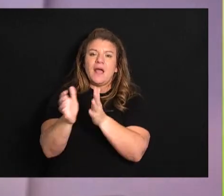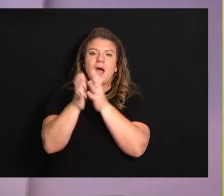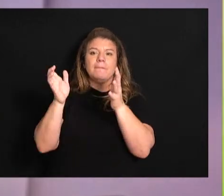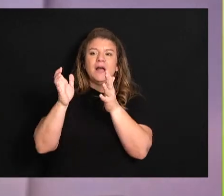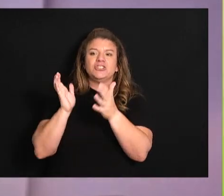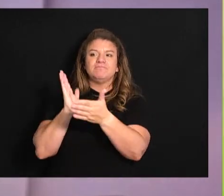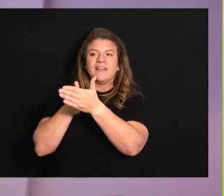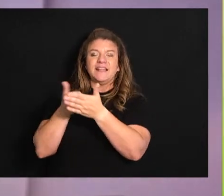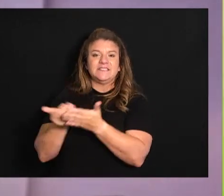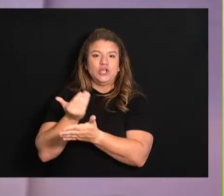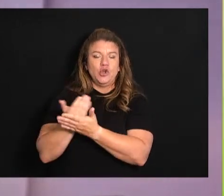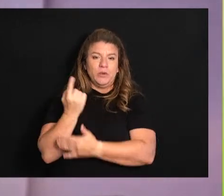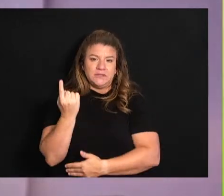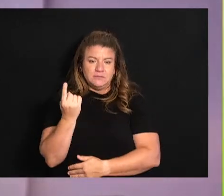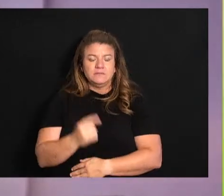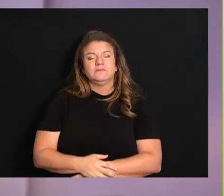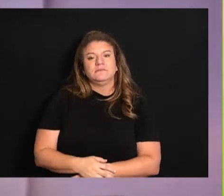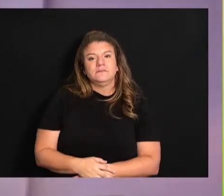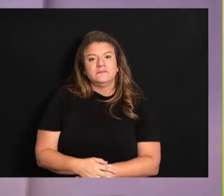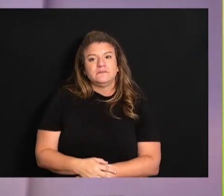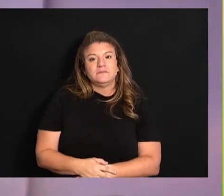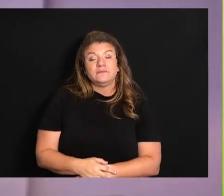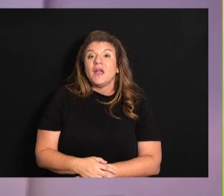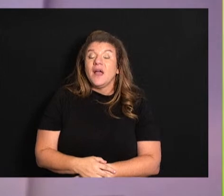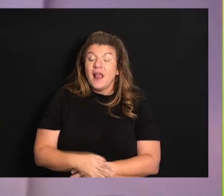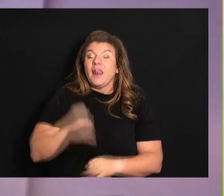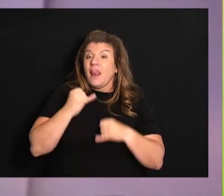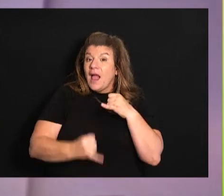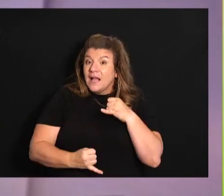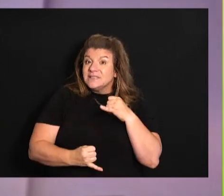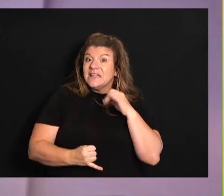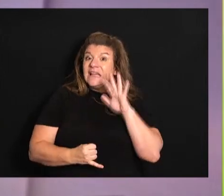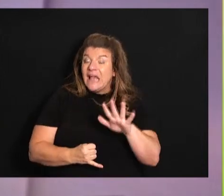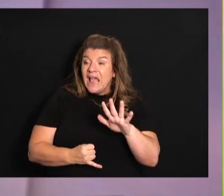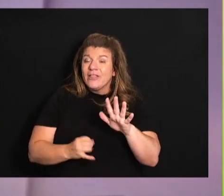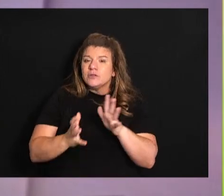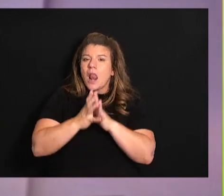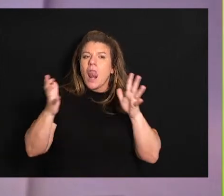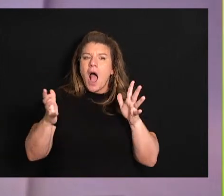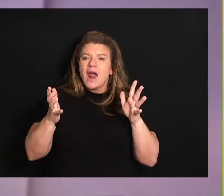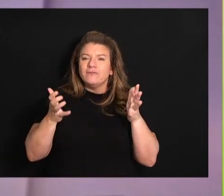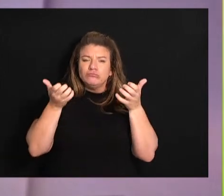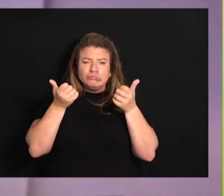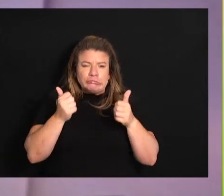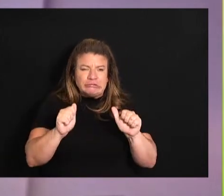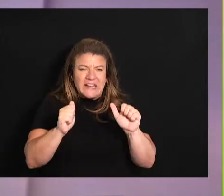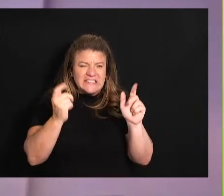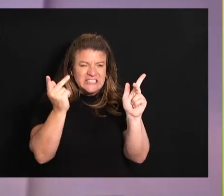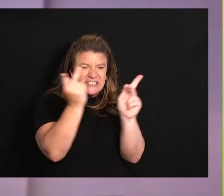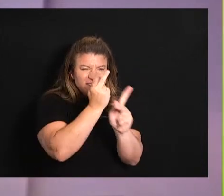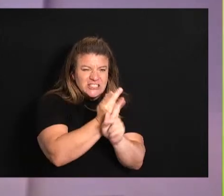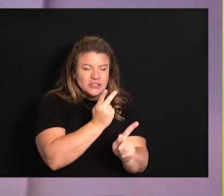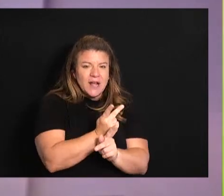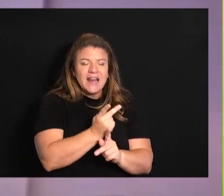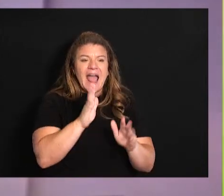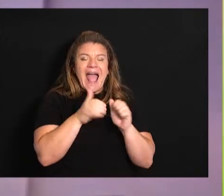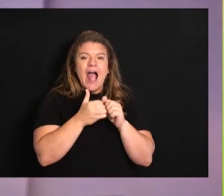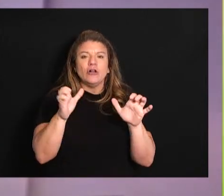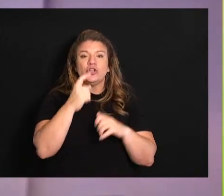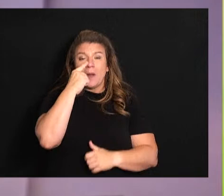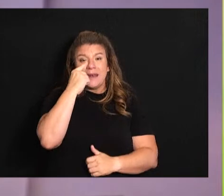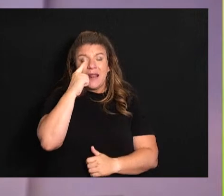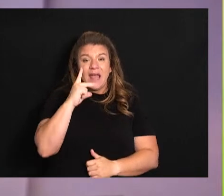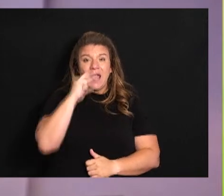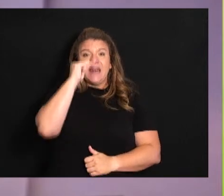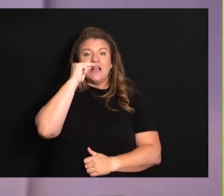the newer Omicron variants. Lastly, there are a lot of efforts going on to also think about a nasal vaccine,